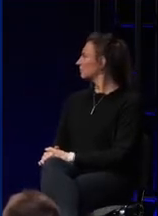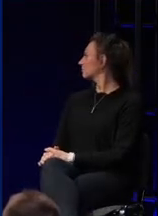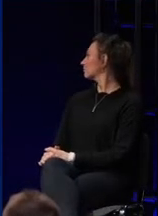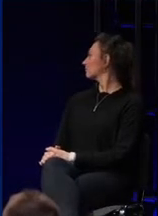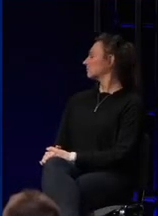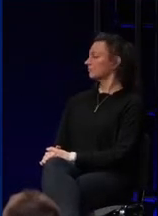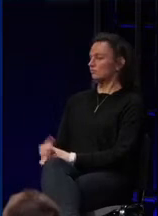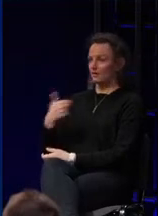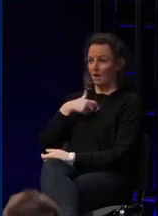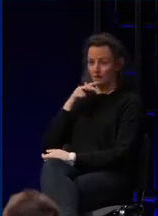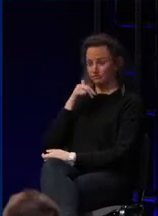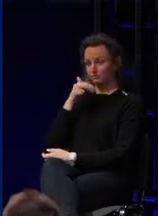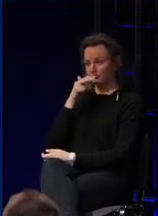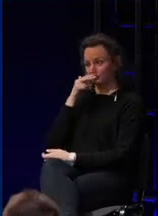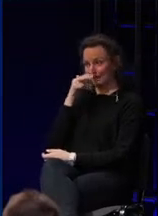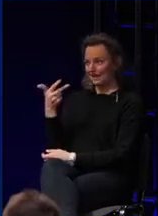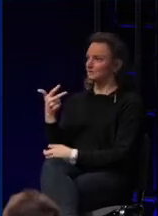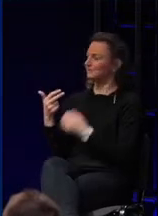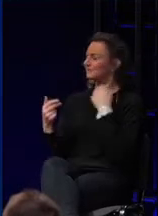I was 8 years old.